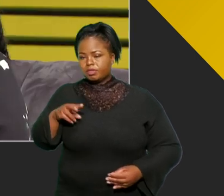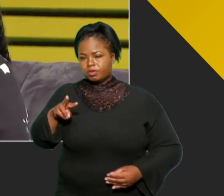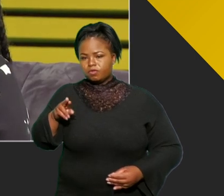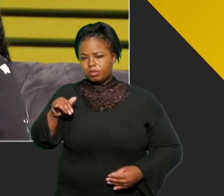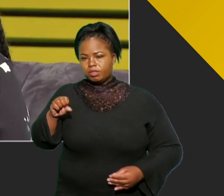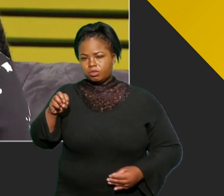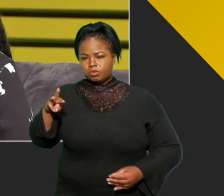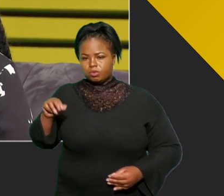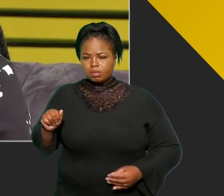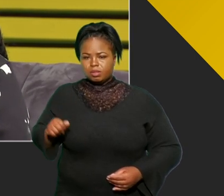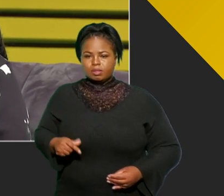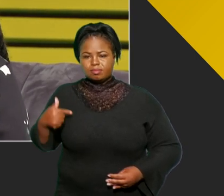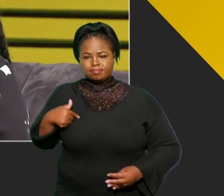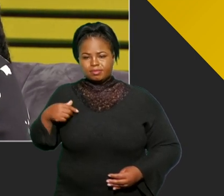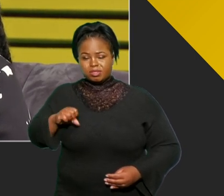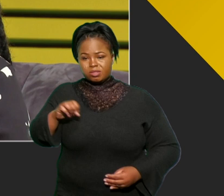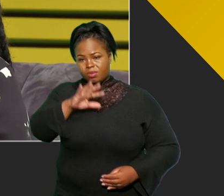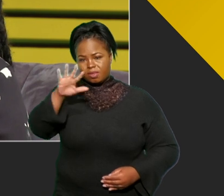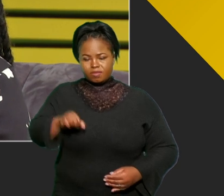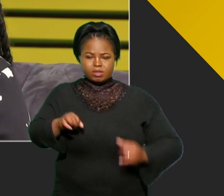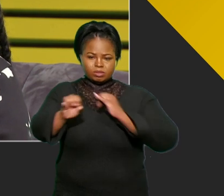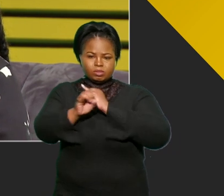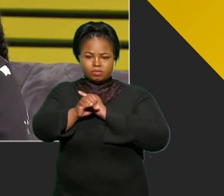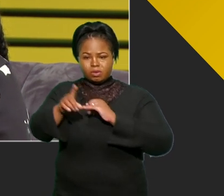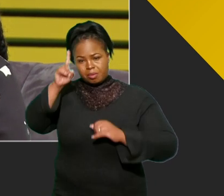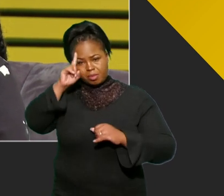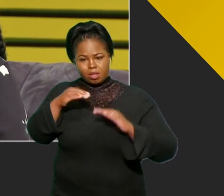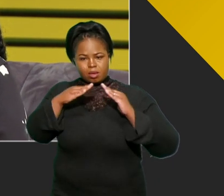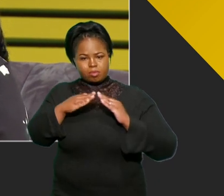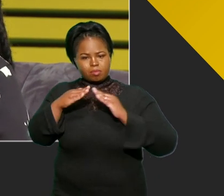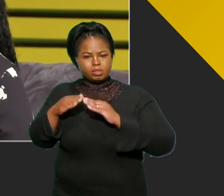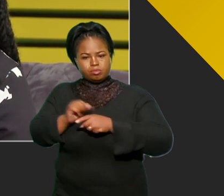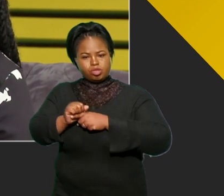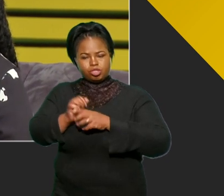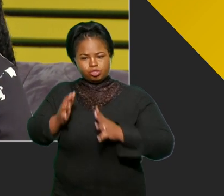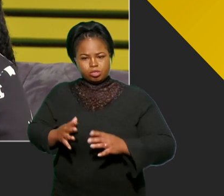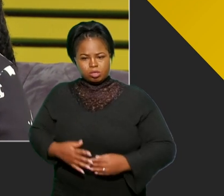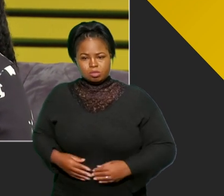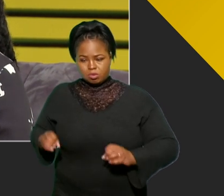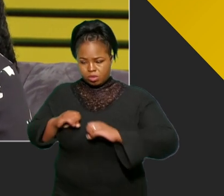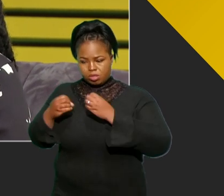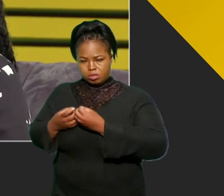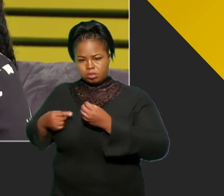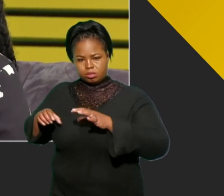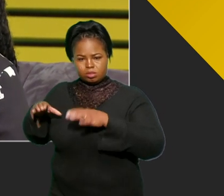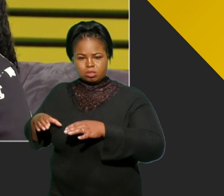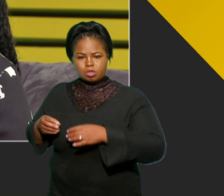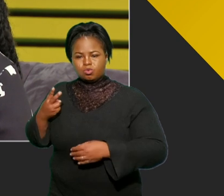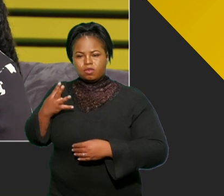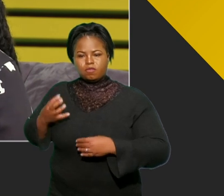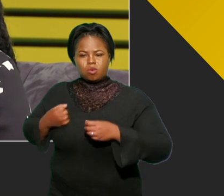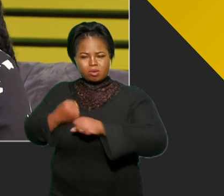Vuyiswa Mutshekwane. Mm-hmm. I head up the South African Institute of Black Property Practitioners. Yeah. Our organization is a